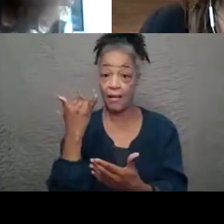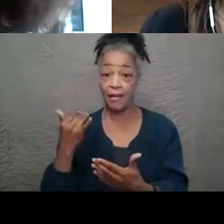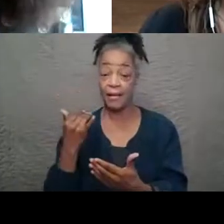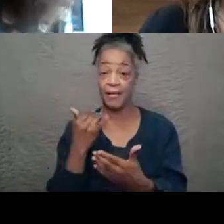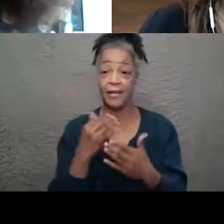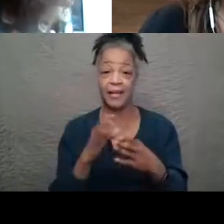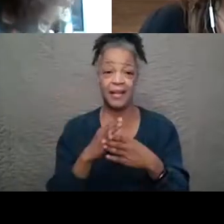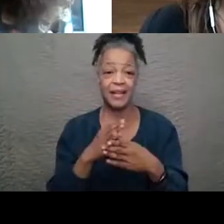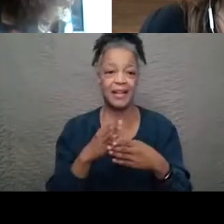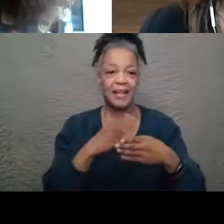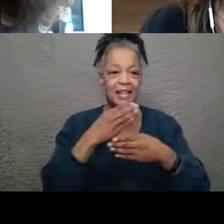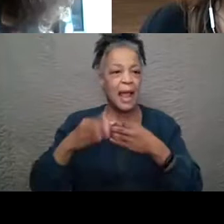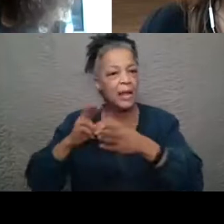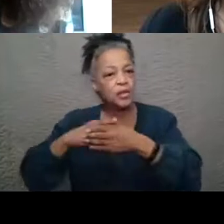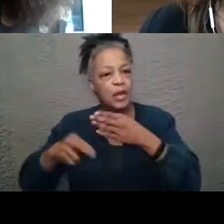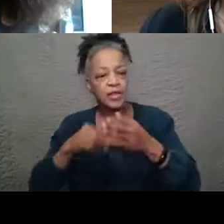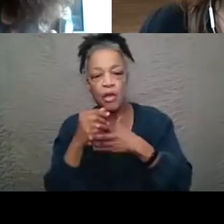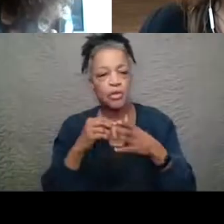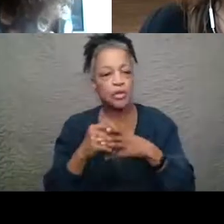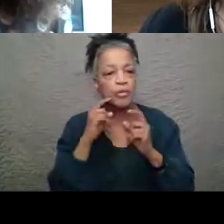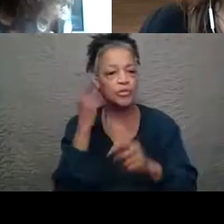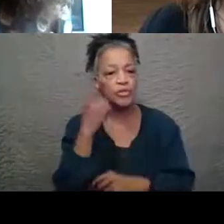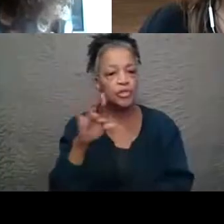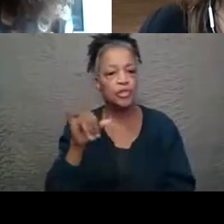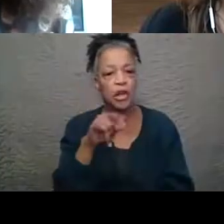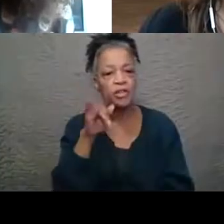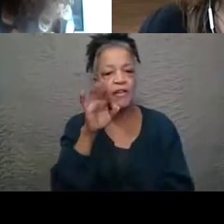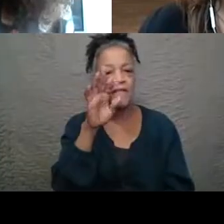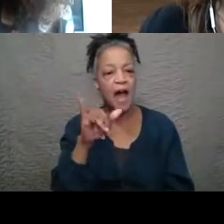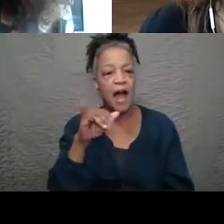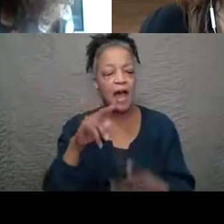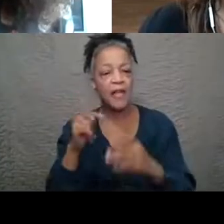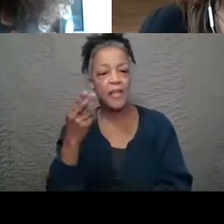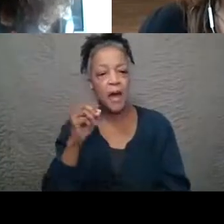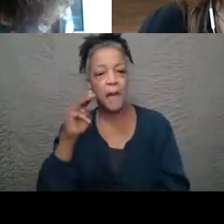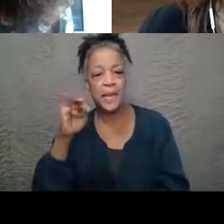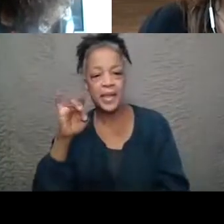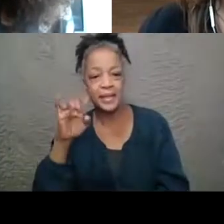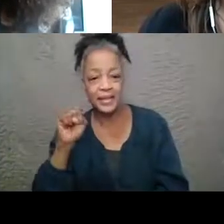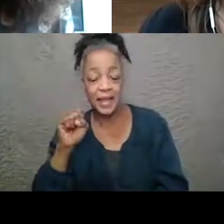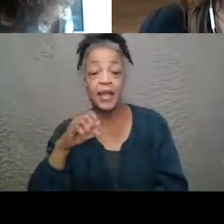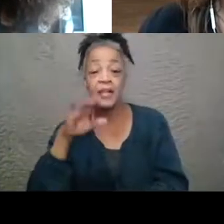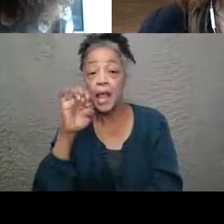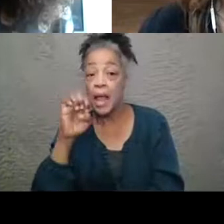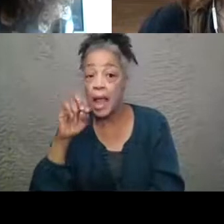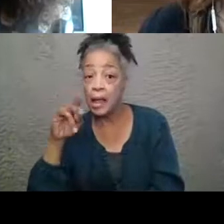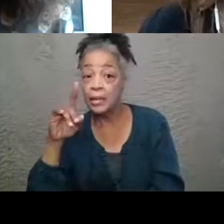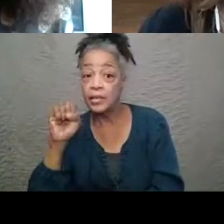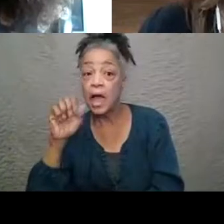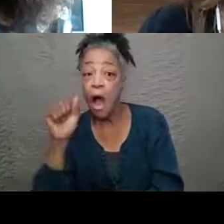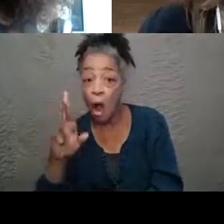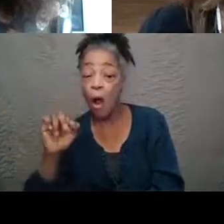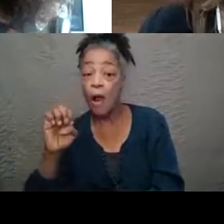ends do not justify the means. The ends are the means. And if we can't get the